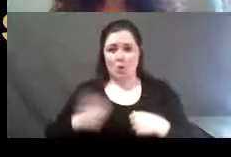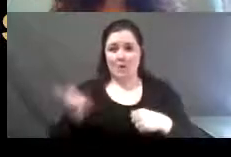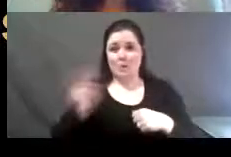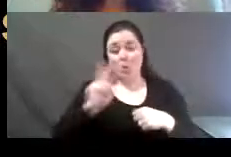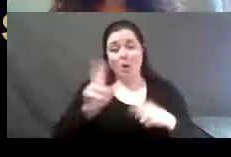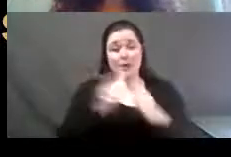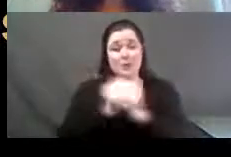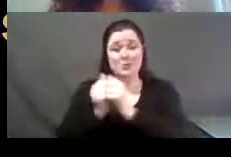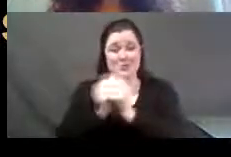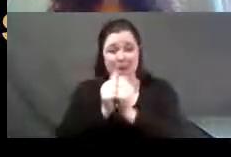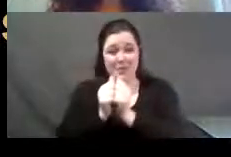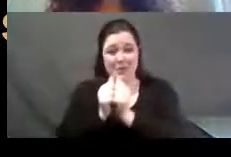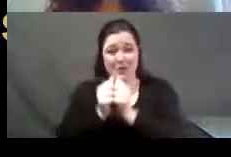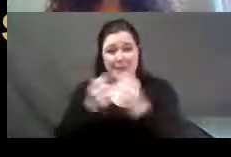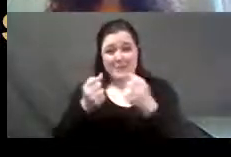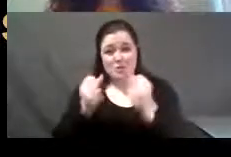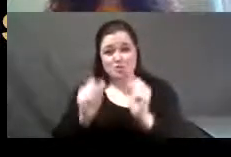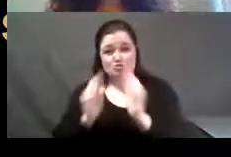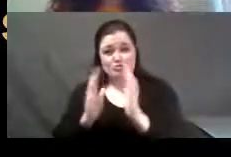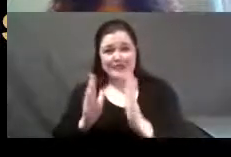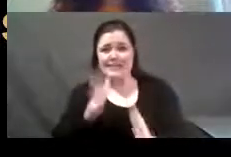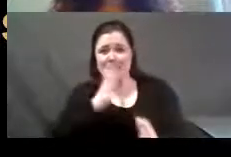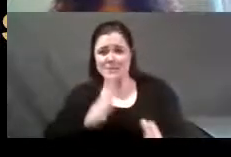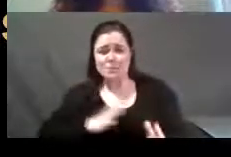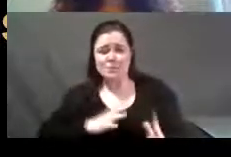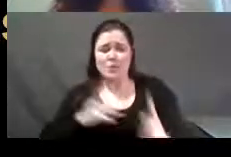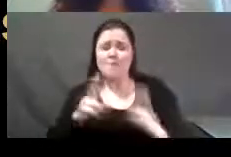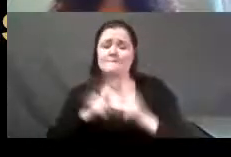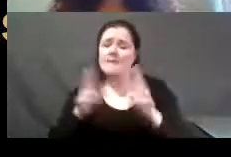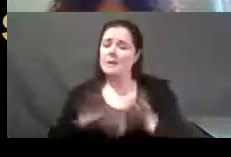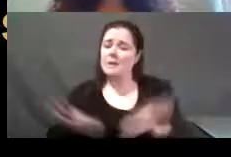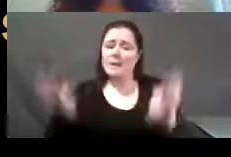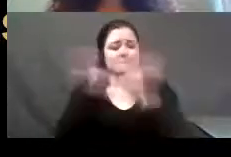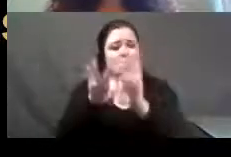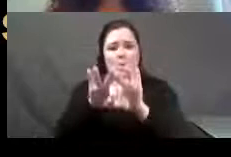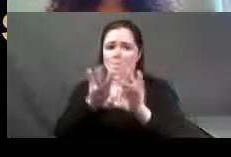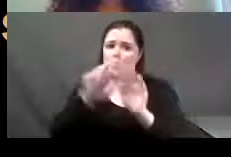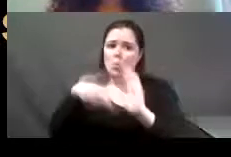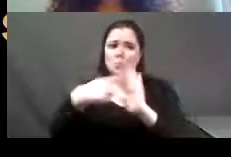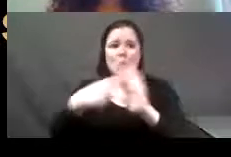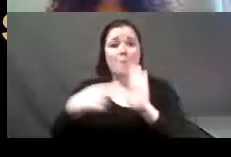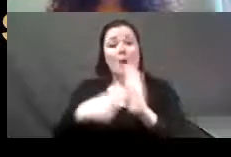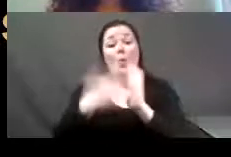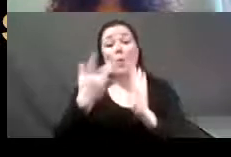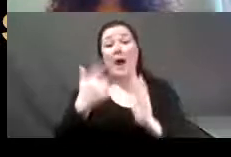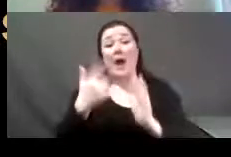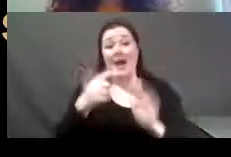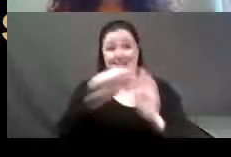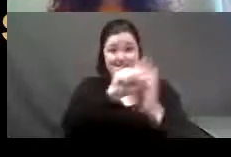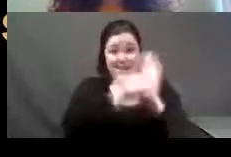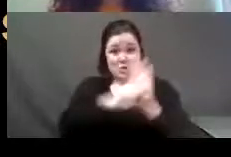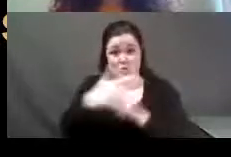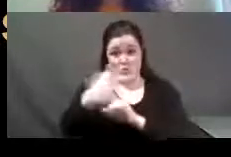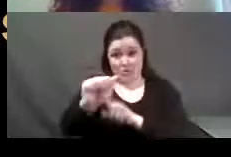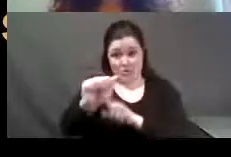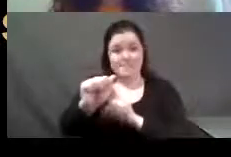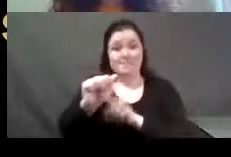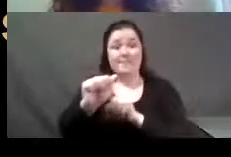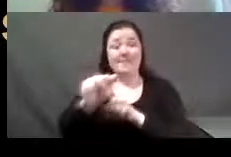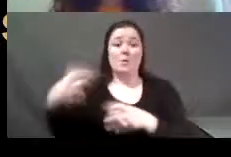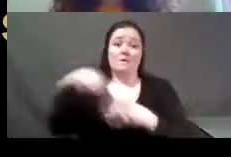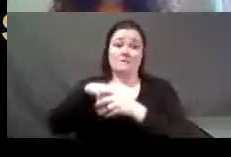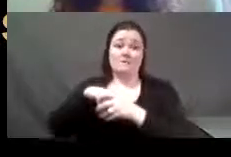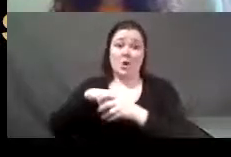street. And these two women are very important figures because in Georgia, they were part of the historic